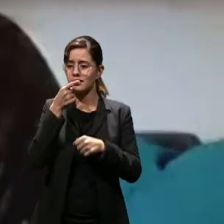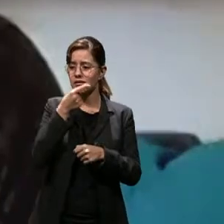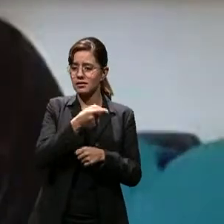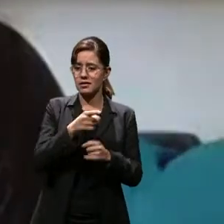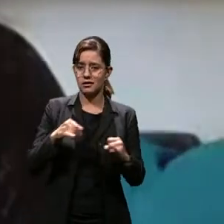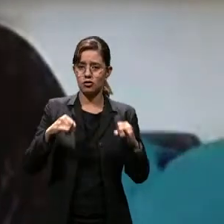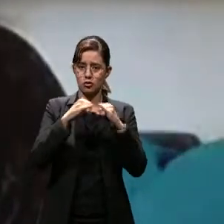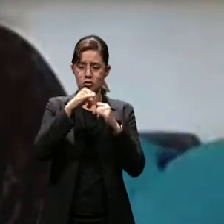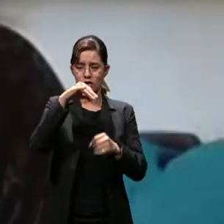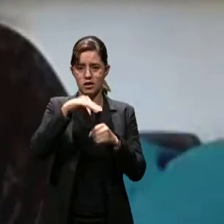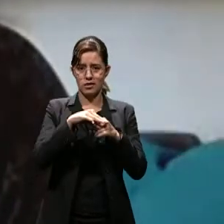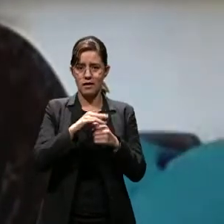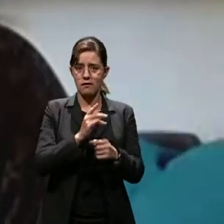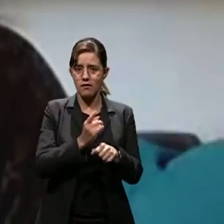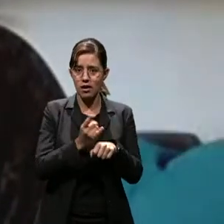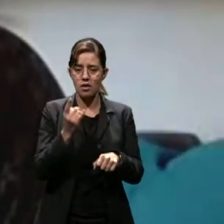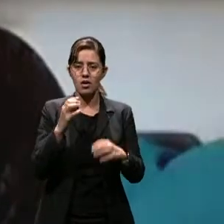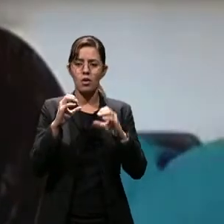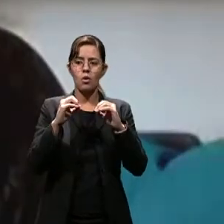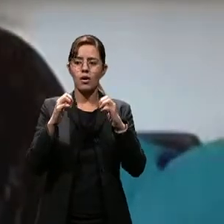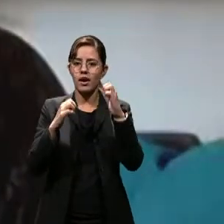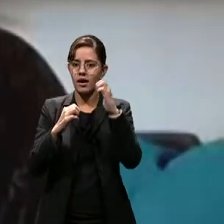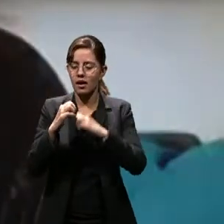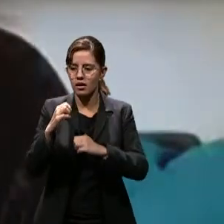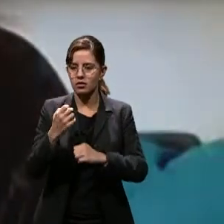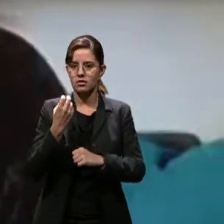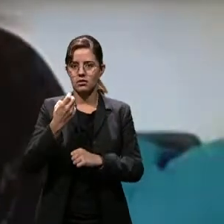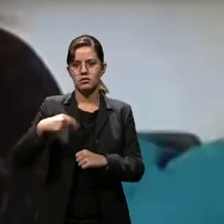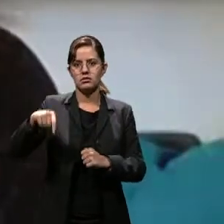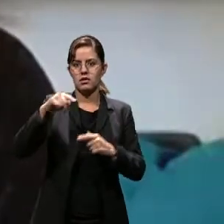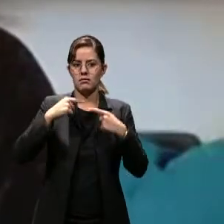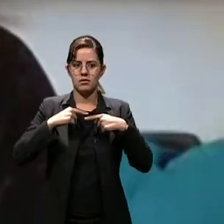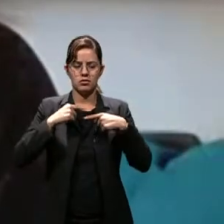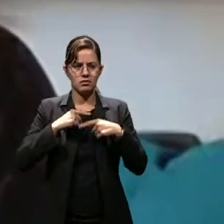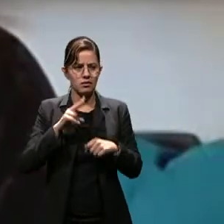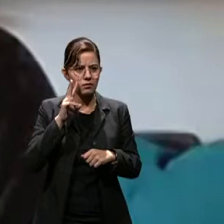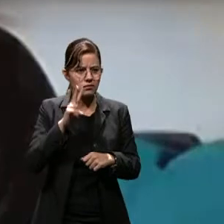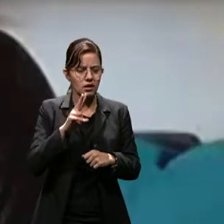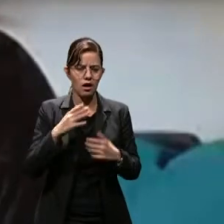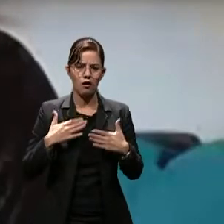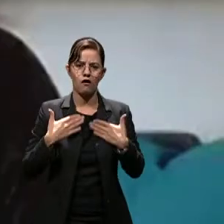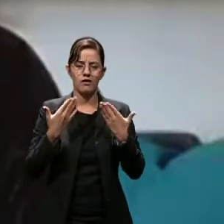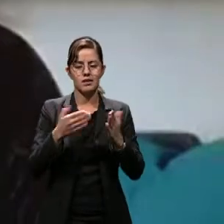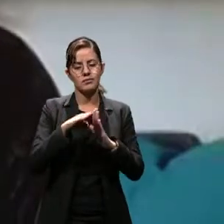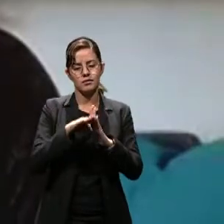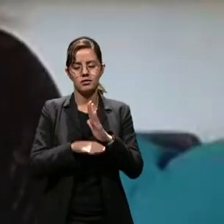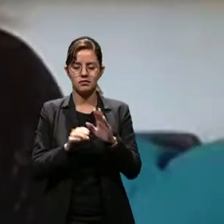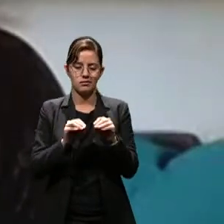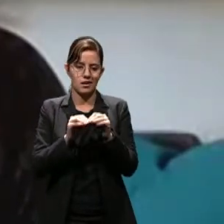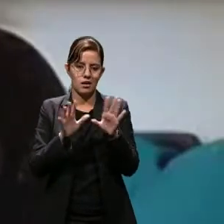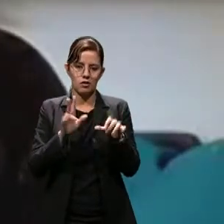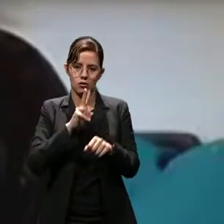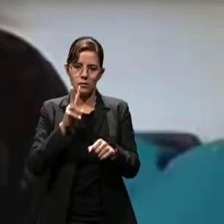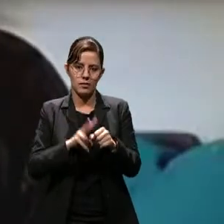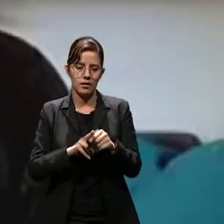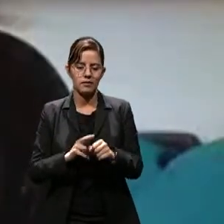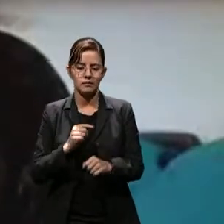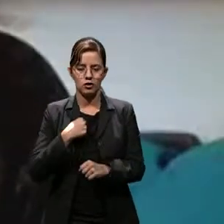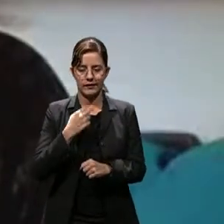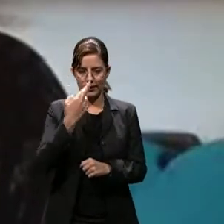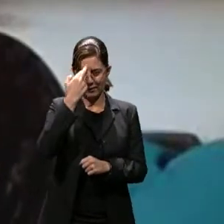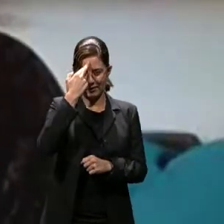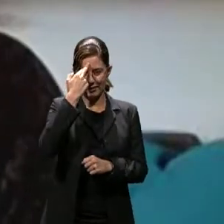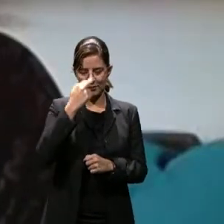on the electoral system, and we do not believe, or we question this mechanism.